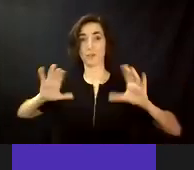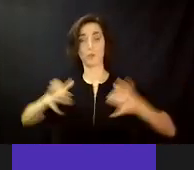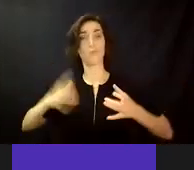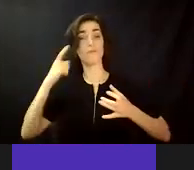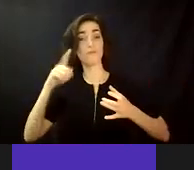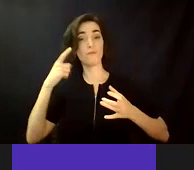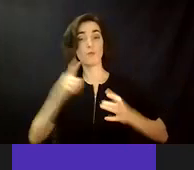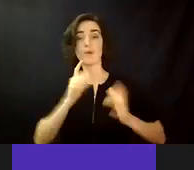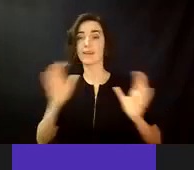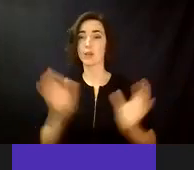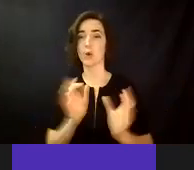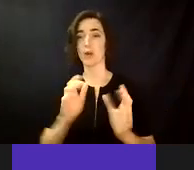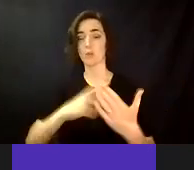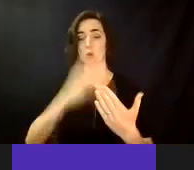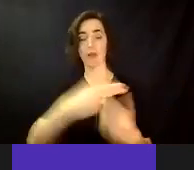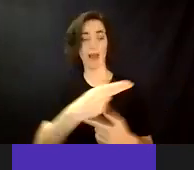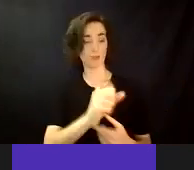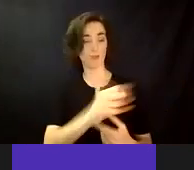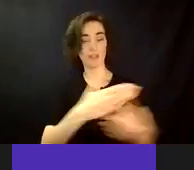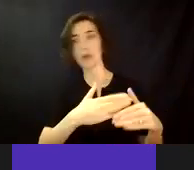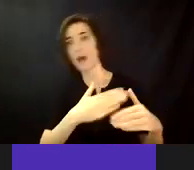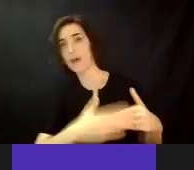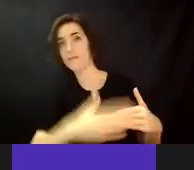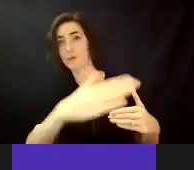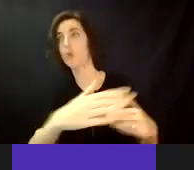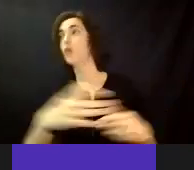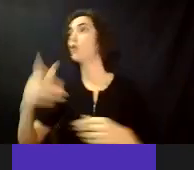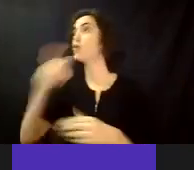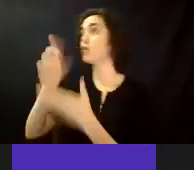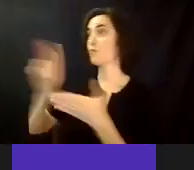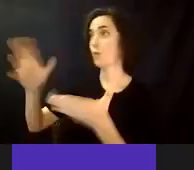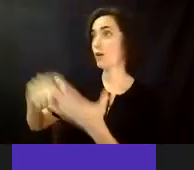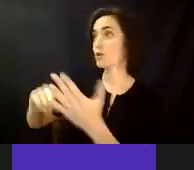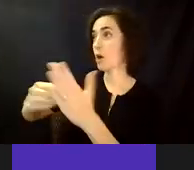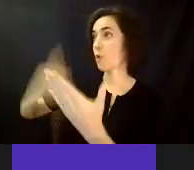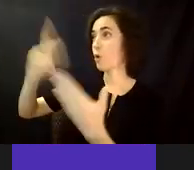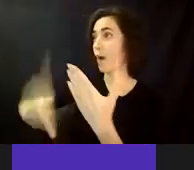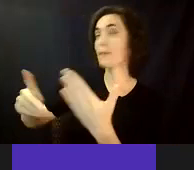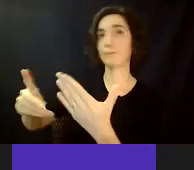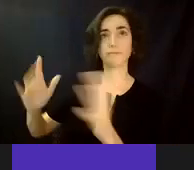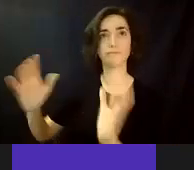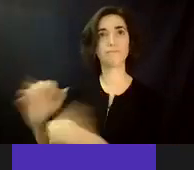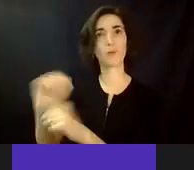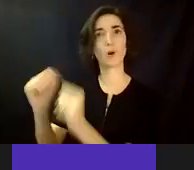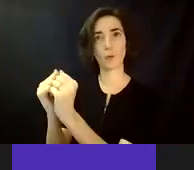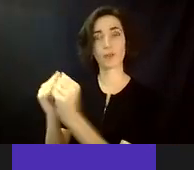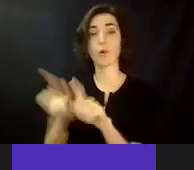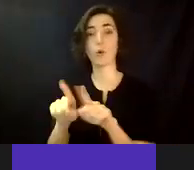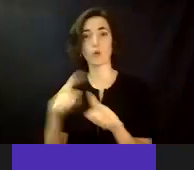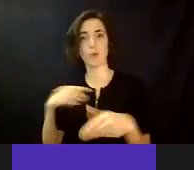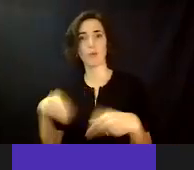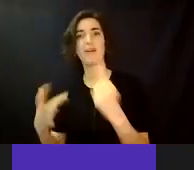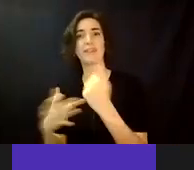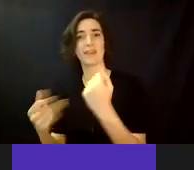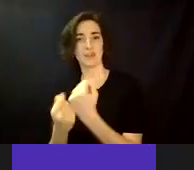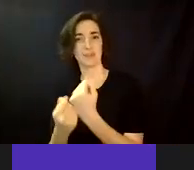programs. We work together to help universities who want to start programs and just basically provide technical support, because I believe all of us who are on